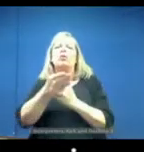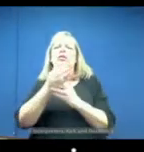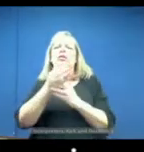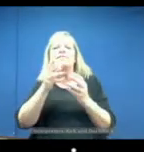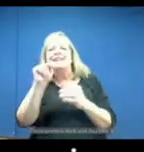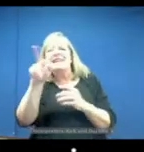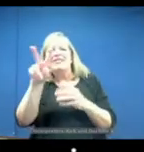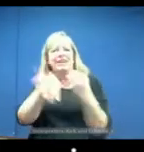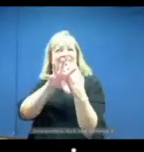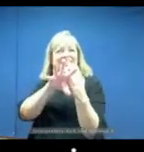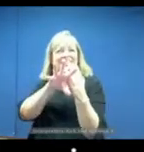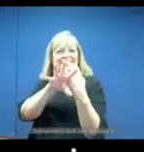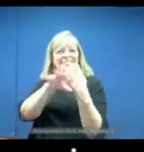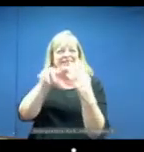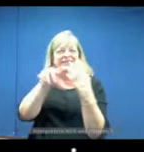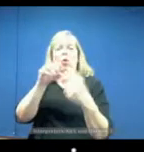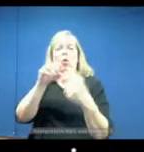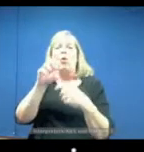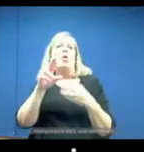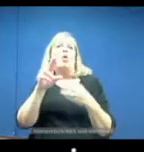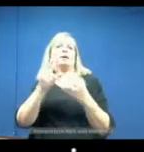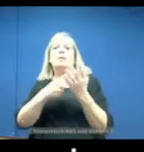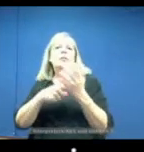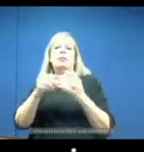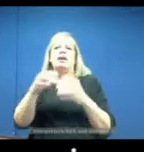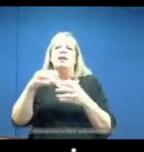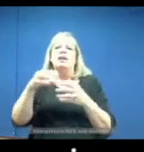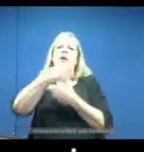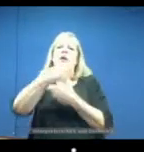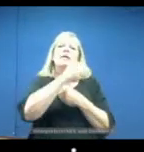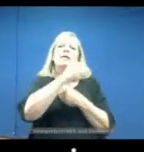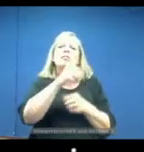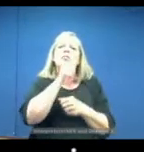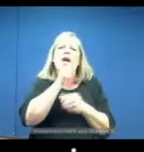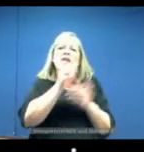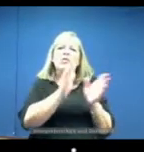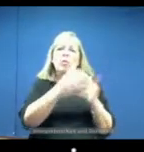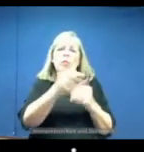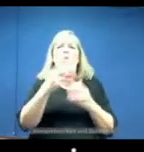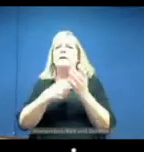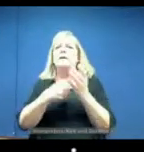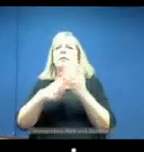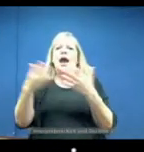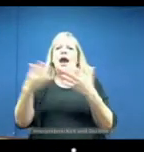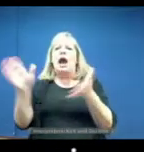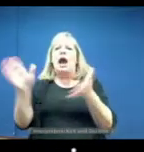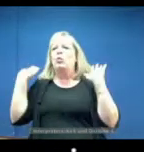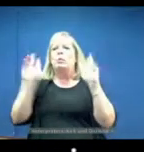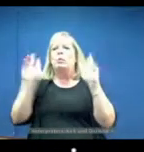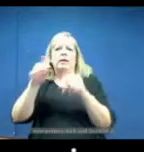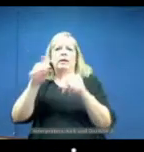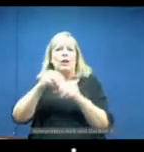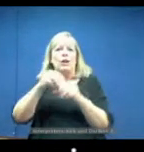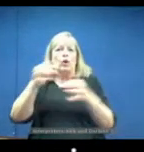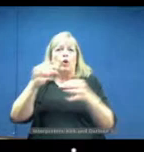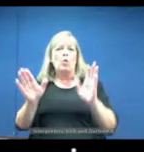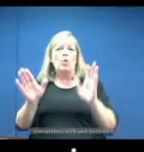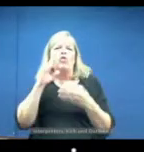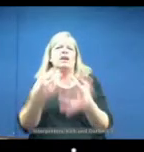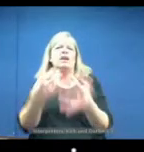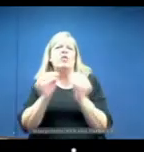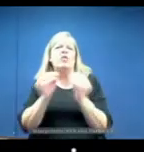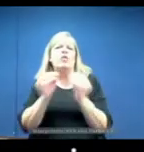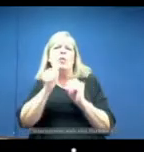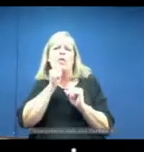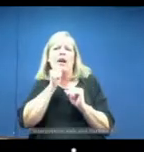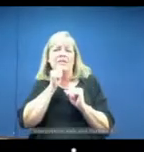TV, or outside of the presence, they might clear the courtroom to make it a little bit more private. In a domestic violence matter, or